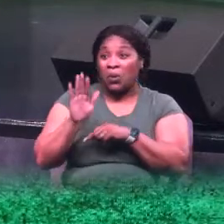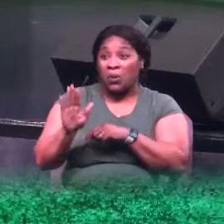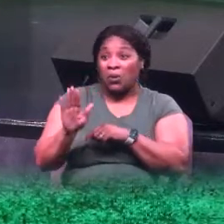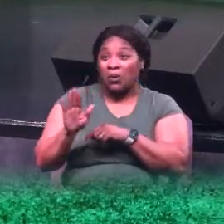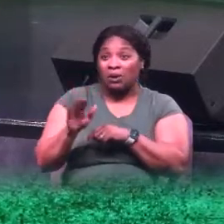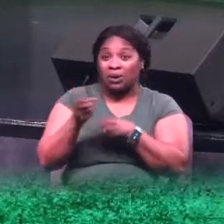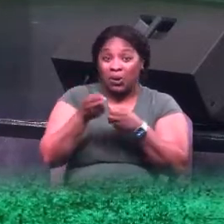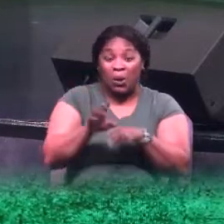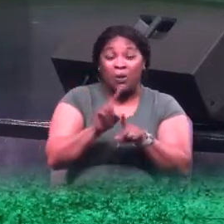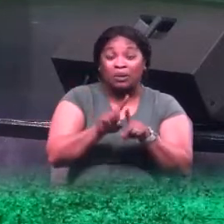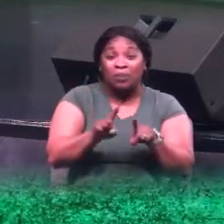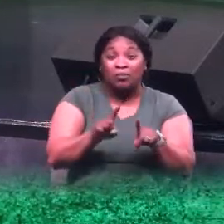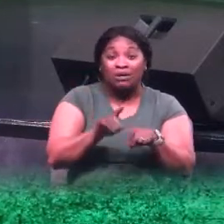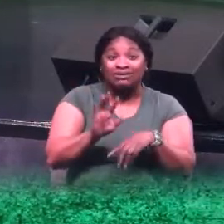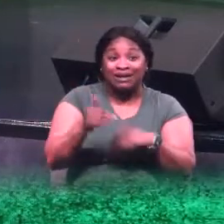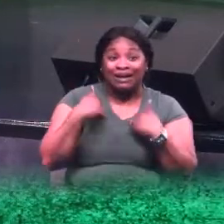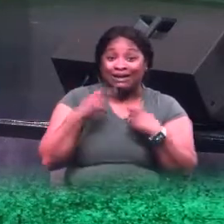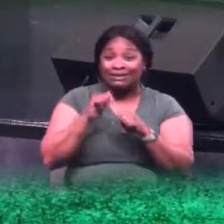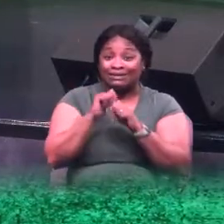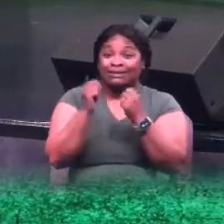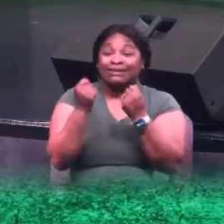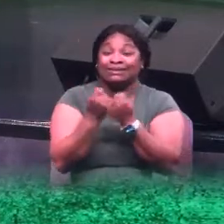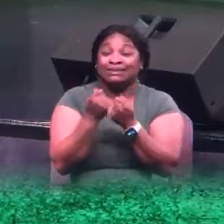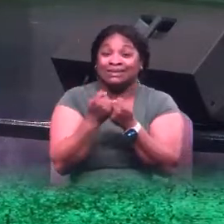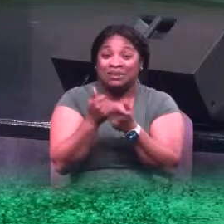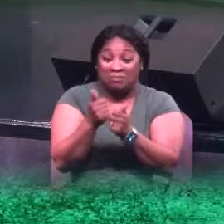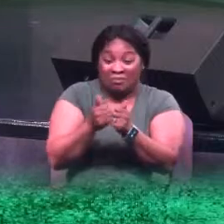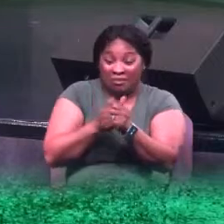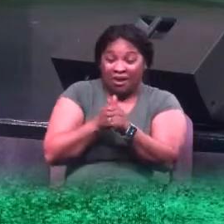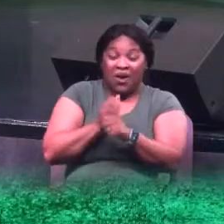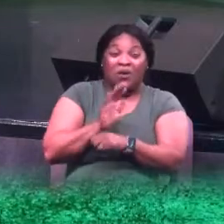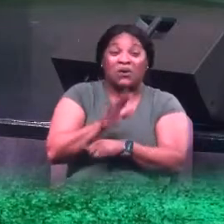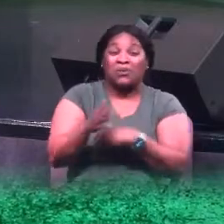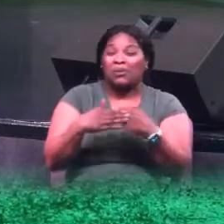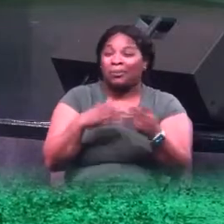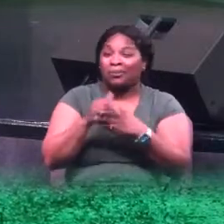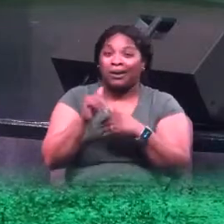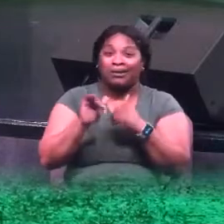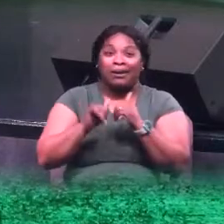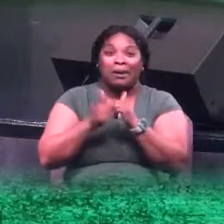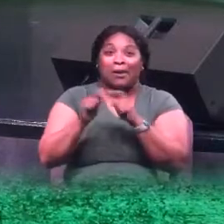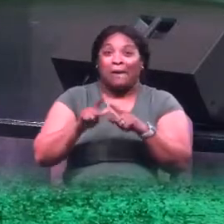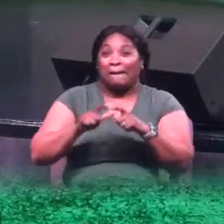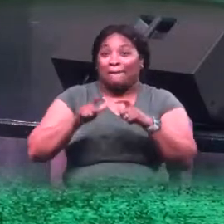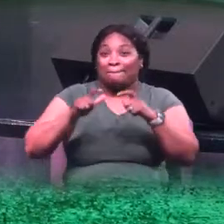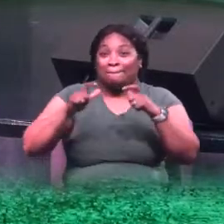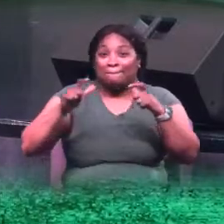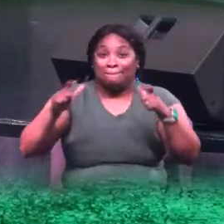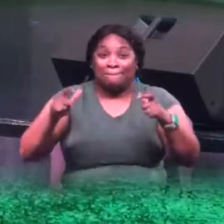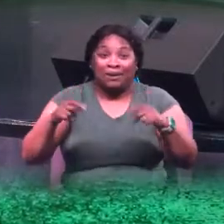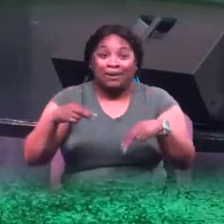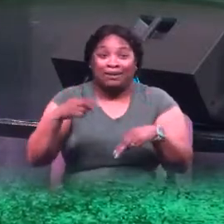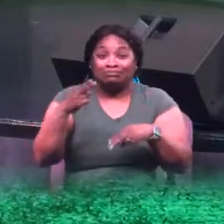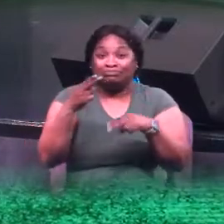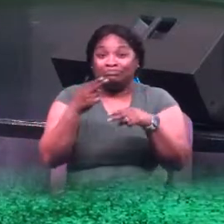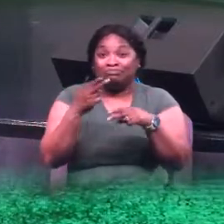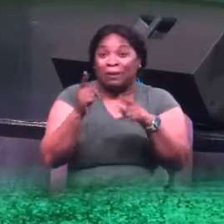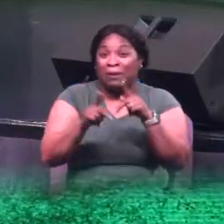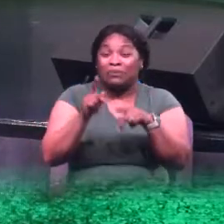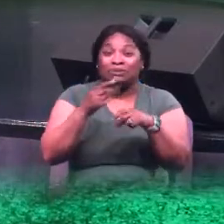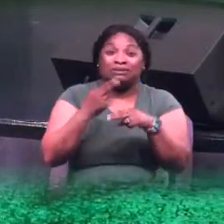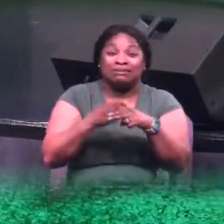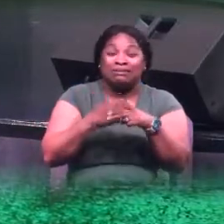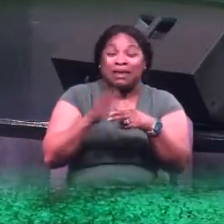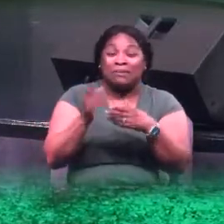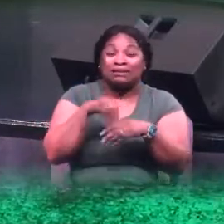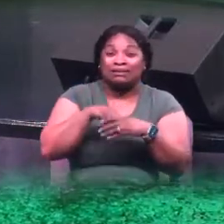lost. But she's got a team behind her. And no matter how big certain people's names get in light,